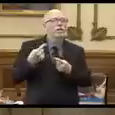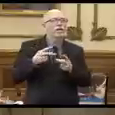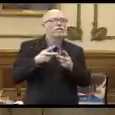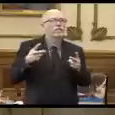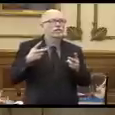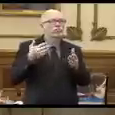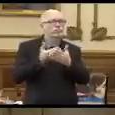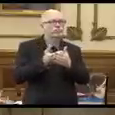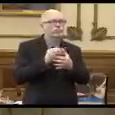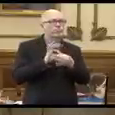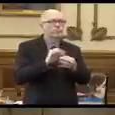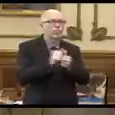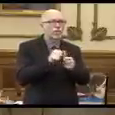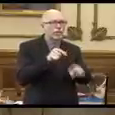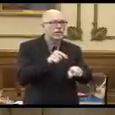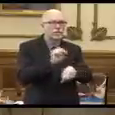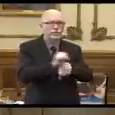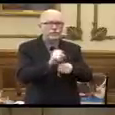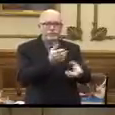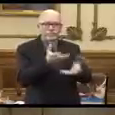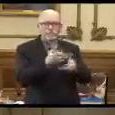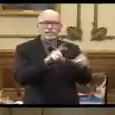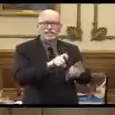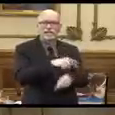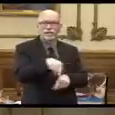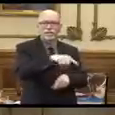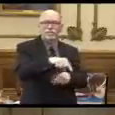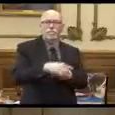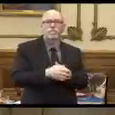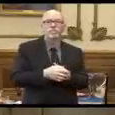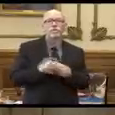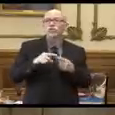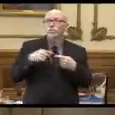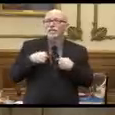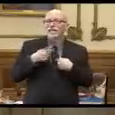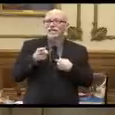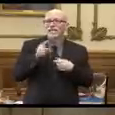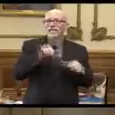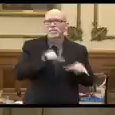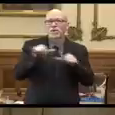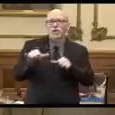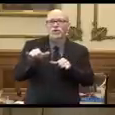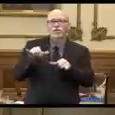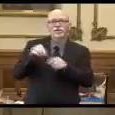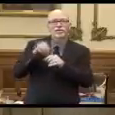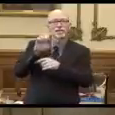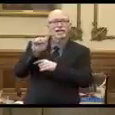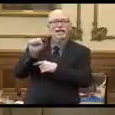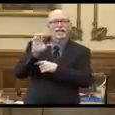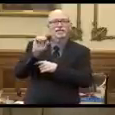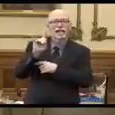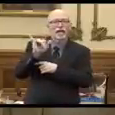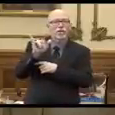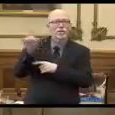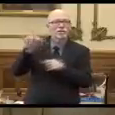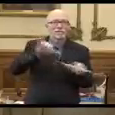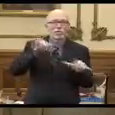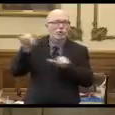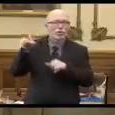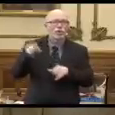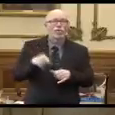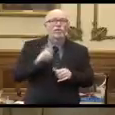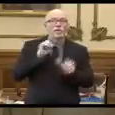intimately engaged down there and doing that testing. To me, it's very similar to what we had in Cass County, and that is that